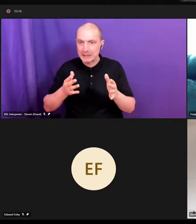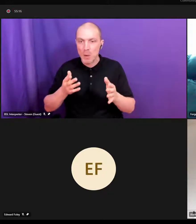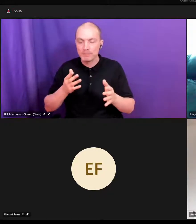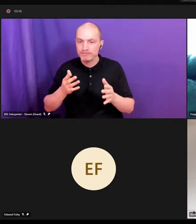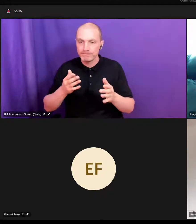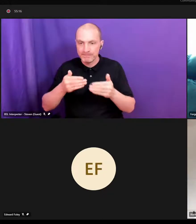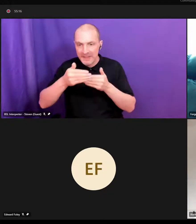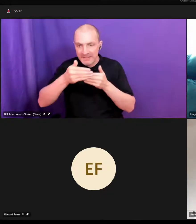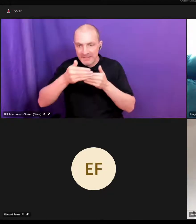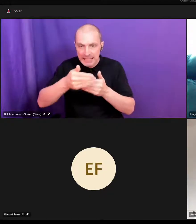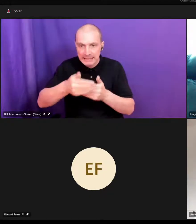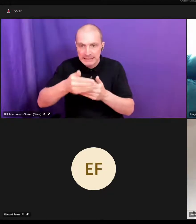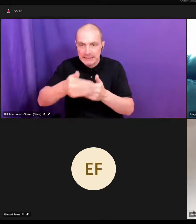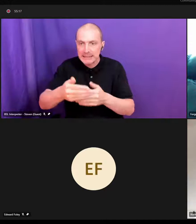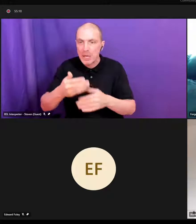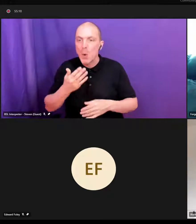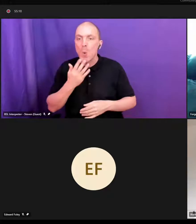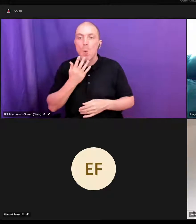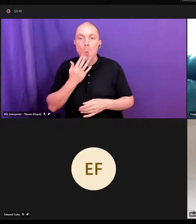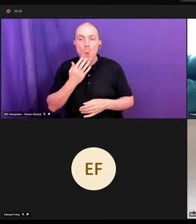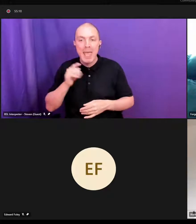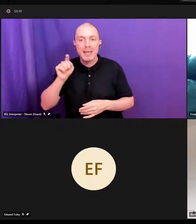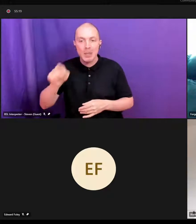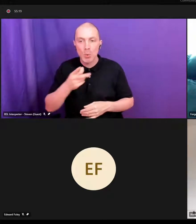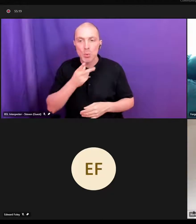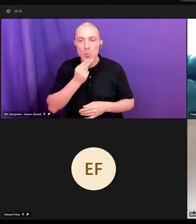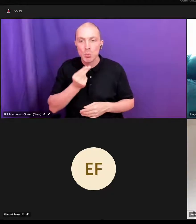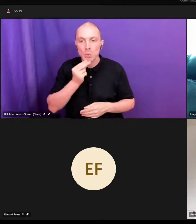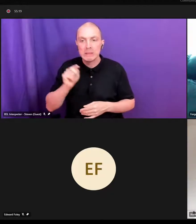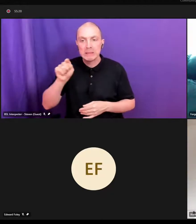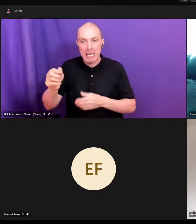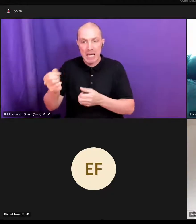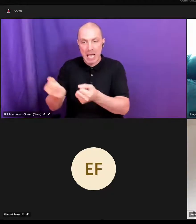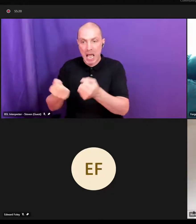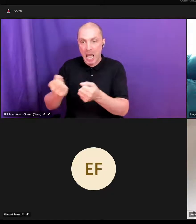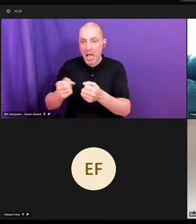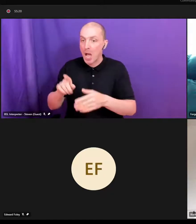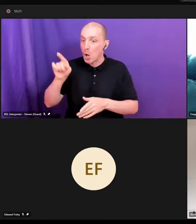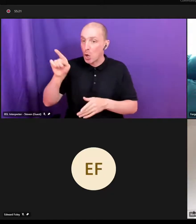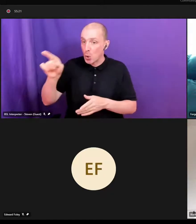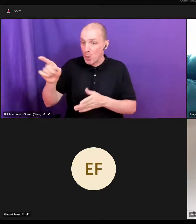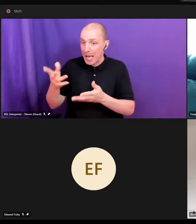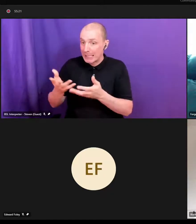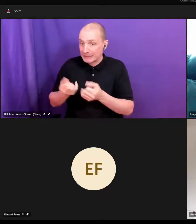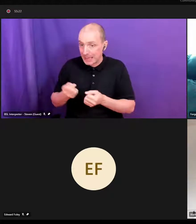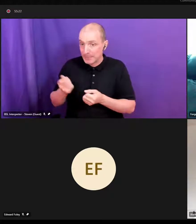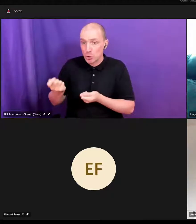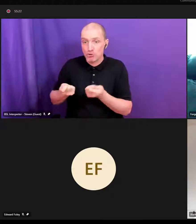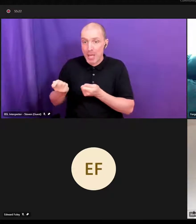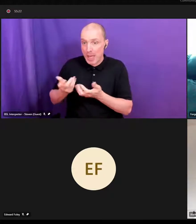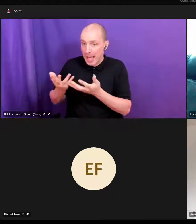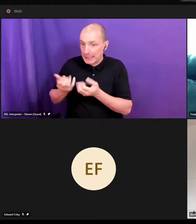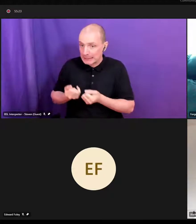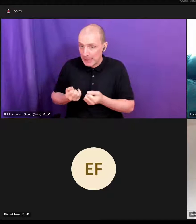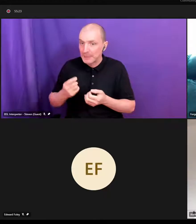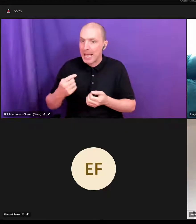be in service. So again, if it's acceptable to Councillor Watson, yourself, Chair, I can get that information and email that out afterwards. I just don't